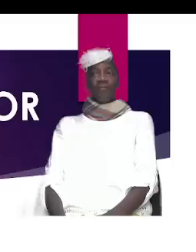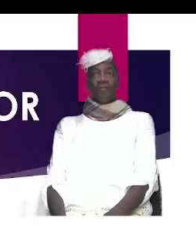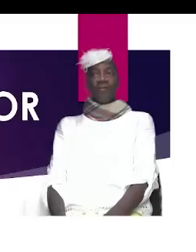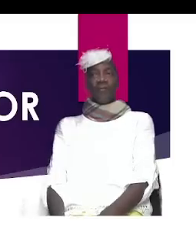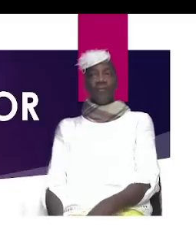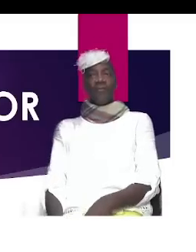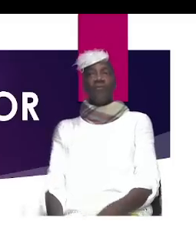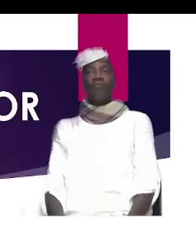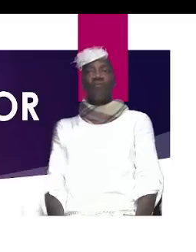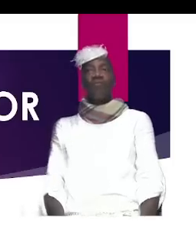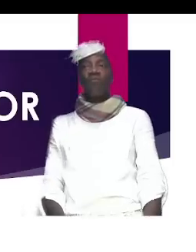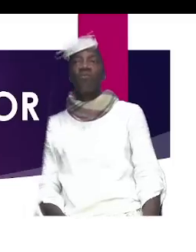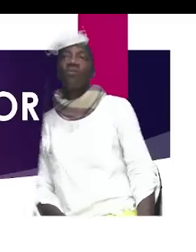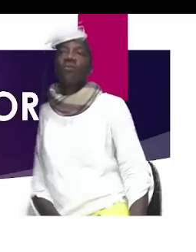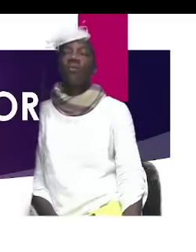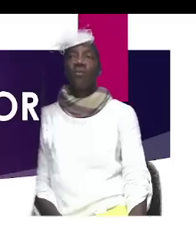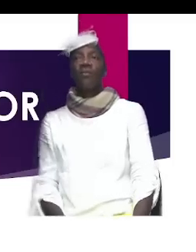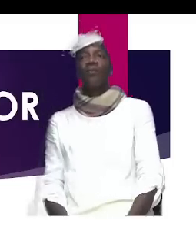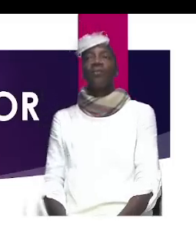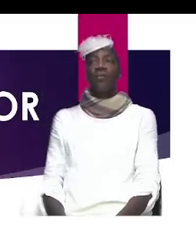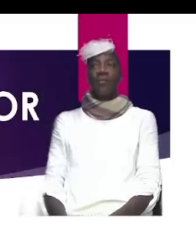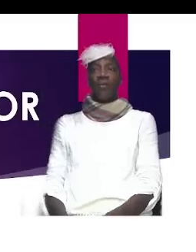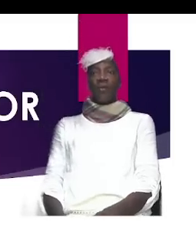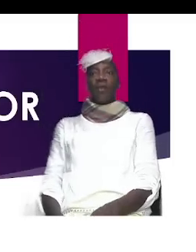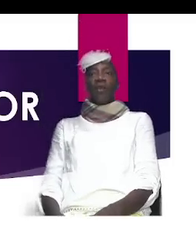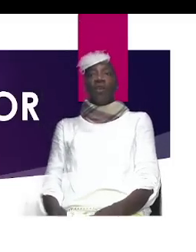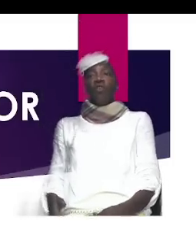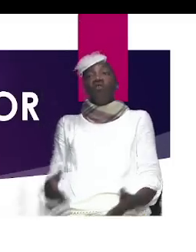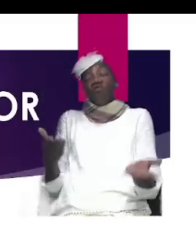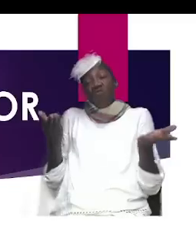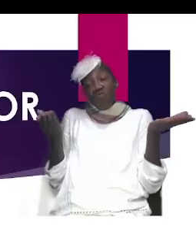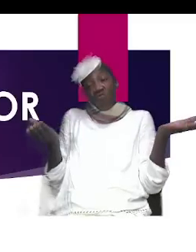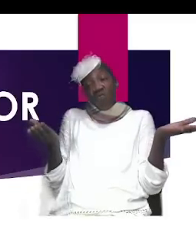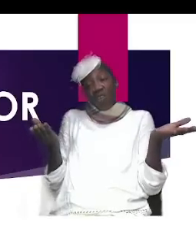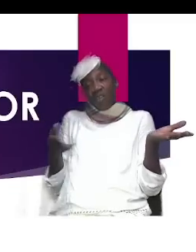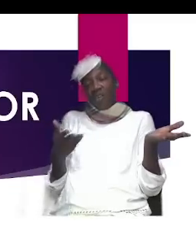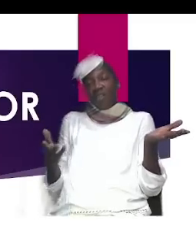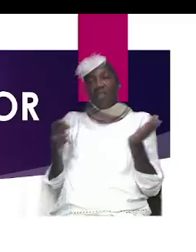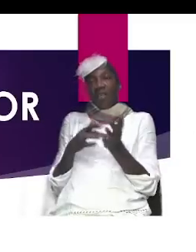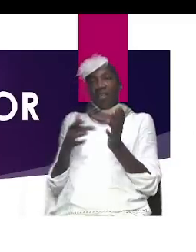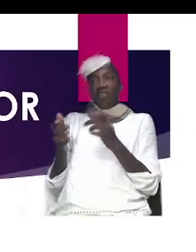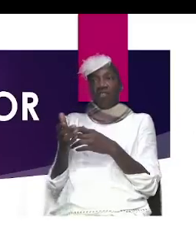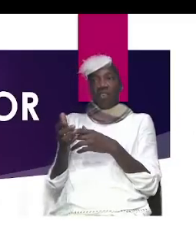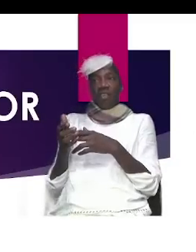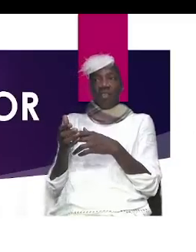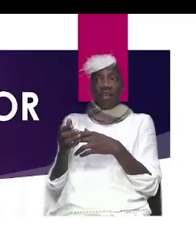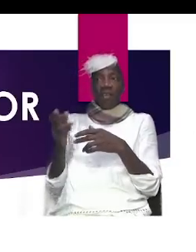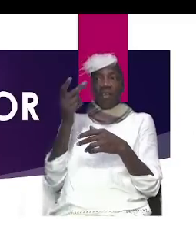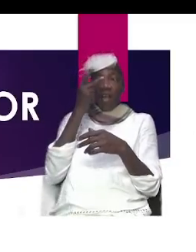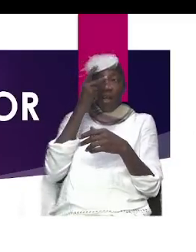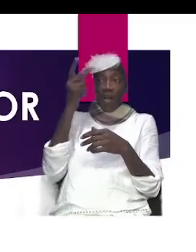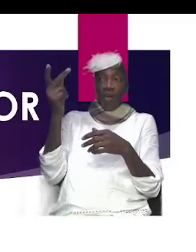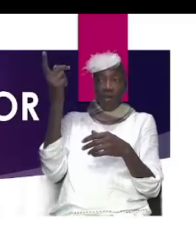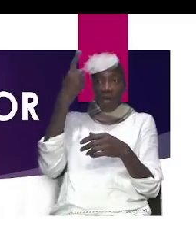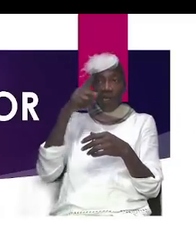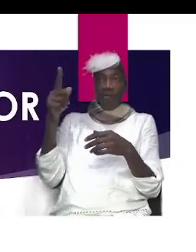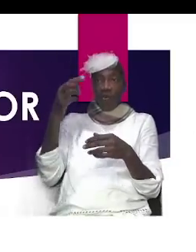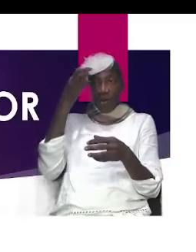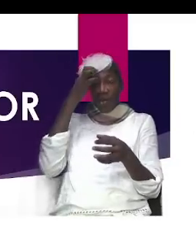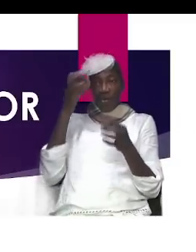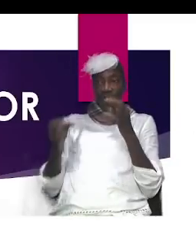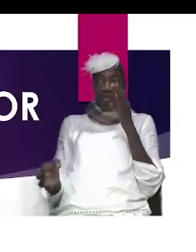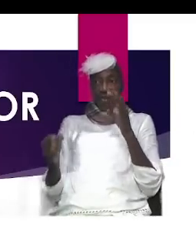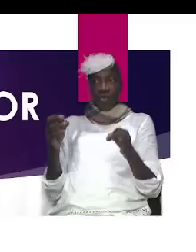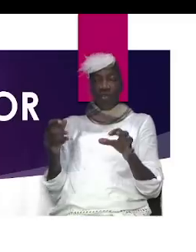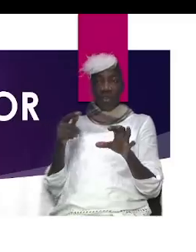said that, what are the things that Jesus will be looking for to judge us? At the